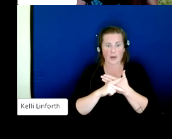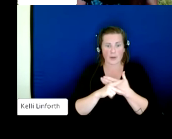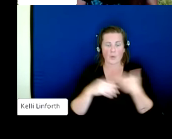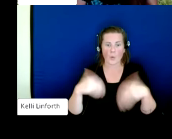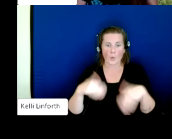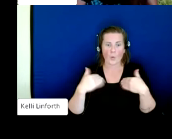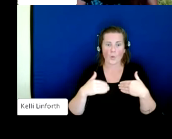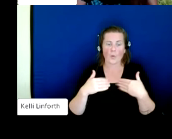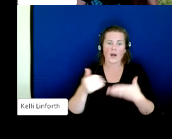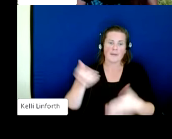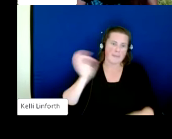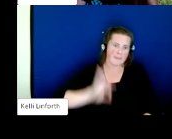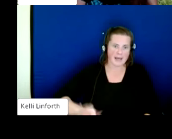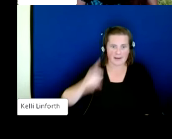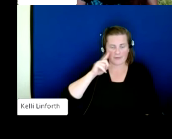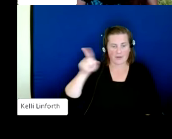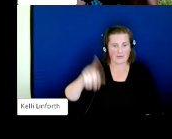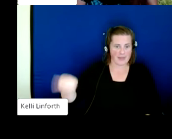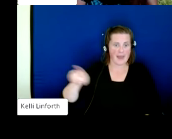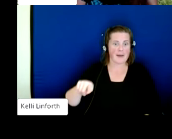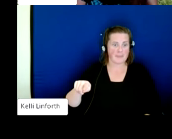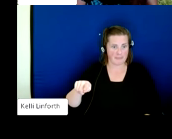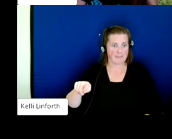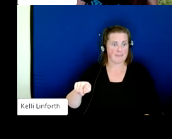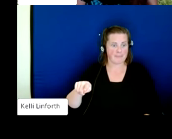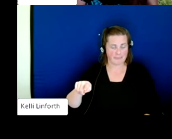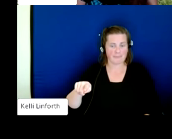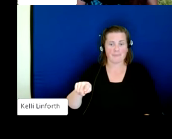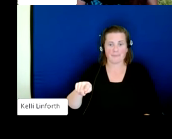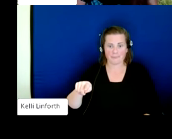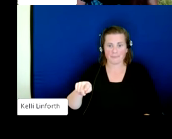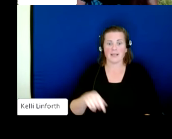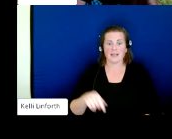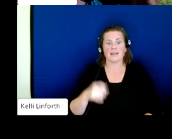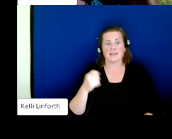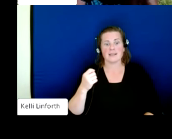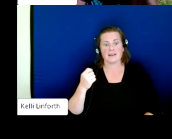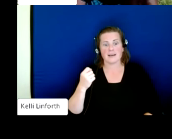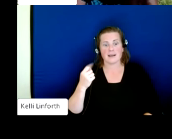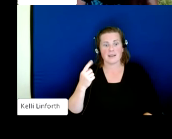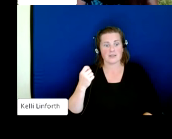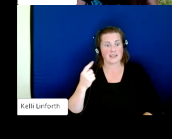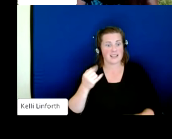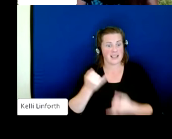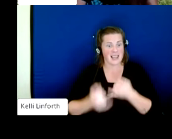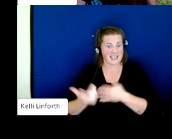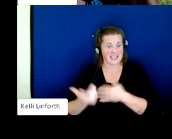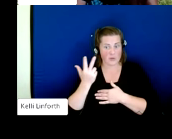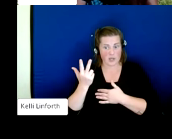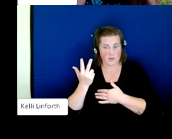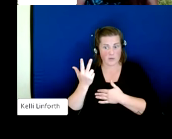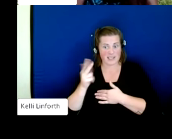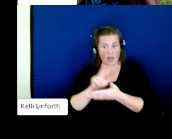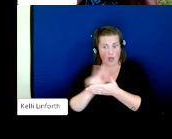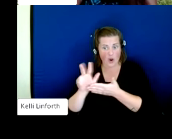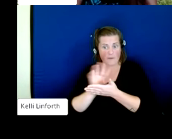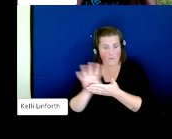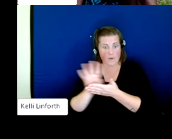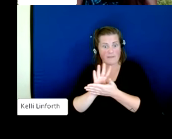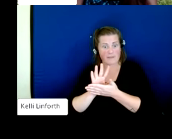very useful, and that built across the program, with the last 3 sessions being the